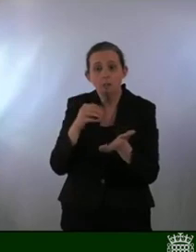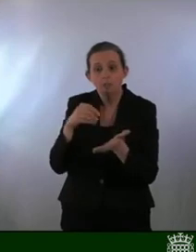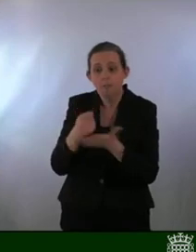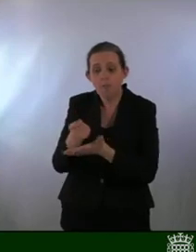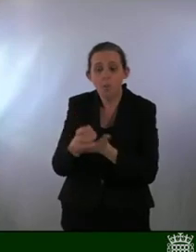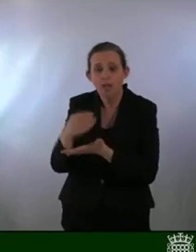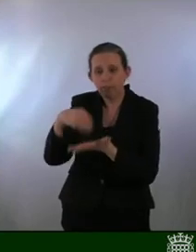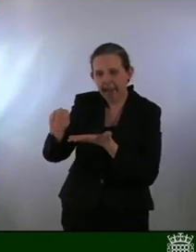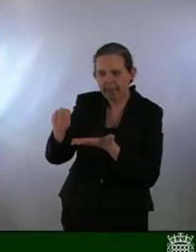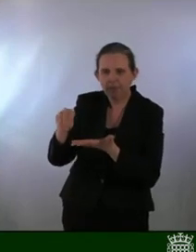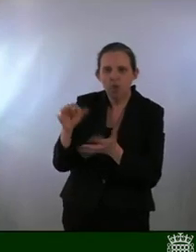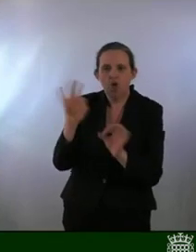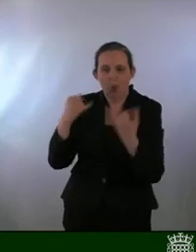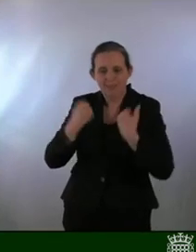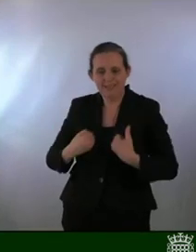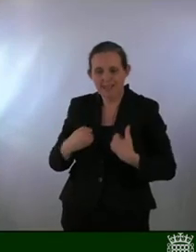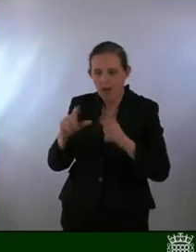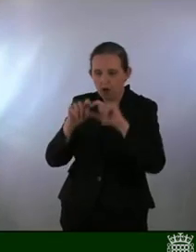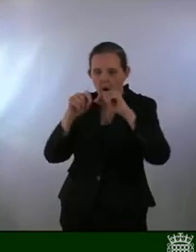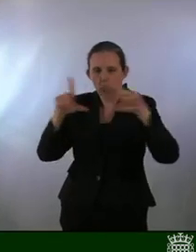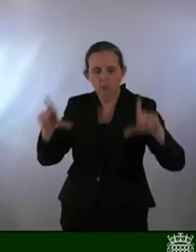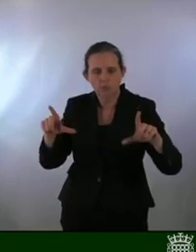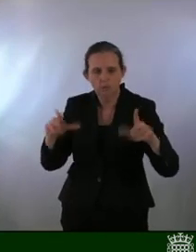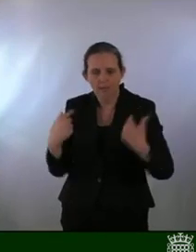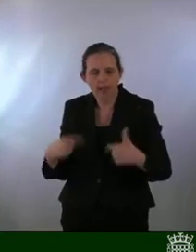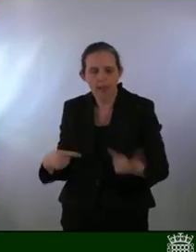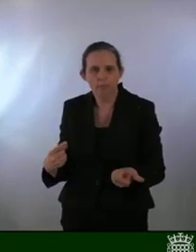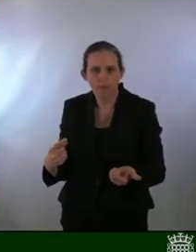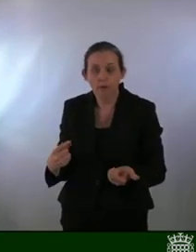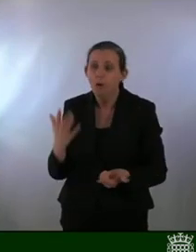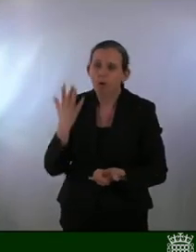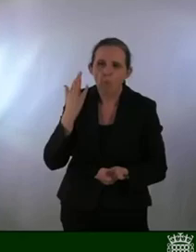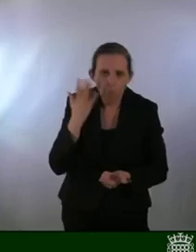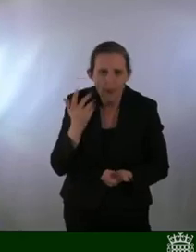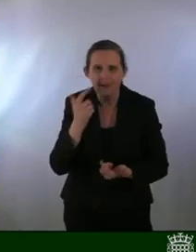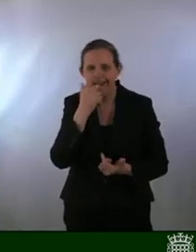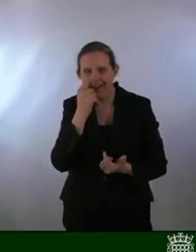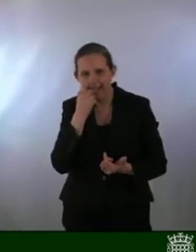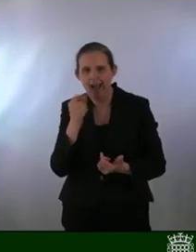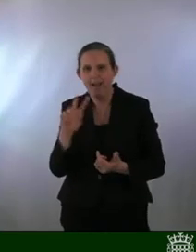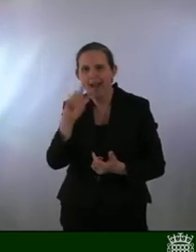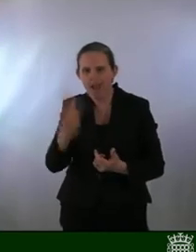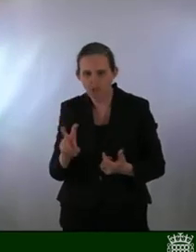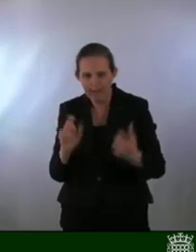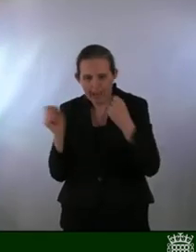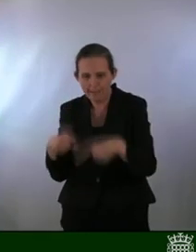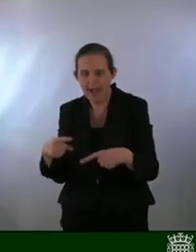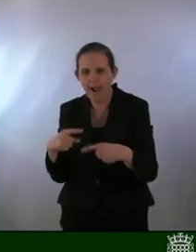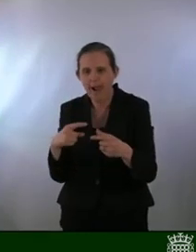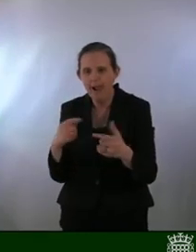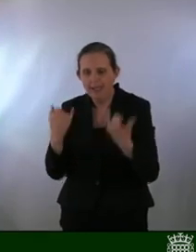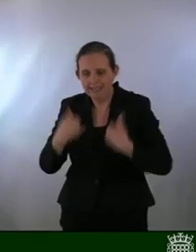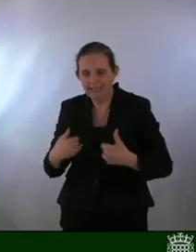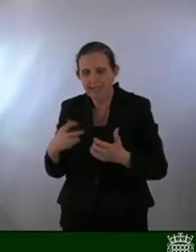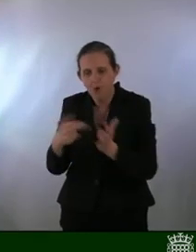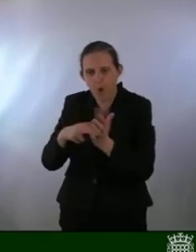being self-isolated. Yes. When will electronic online sick notes be available through the NHS 111 service? Yes, we are